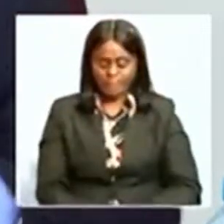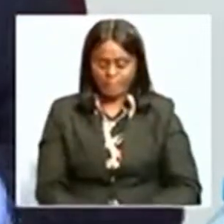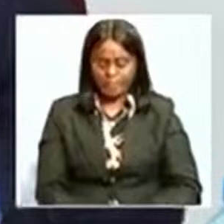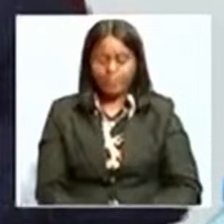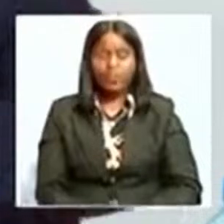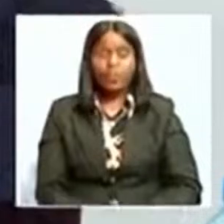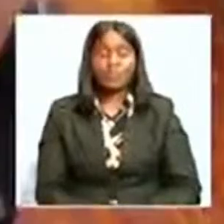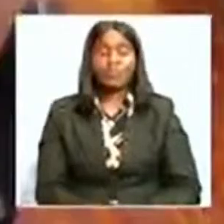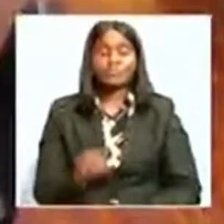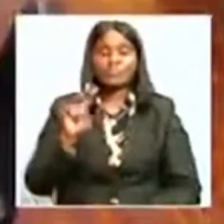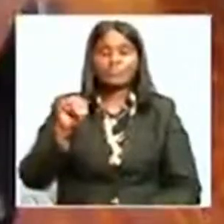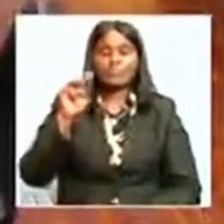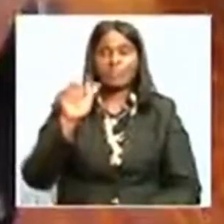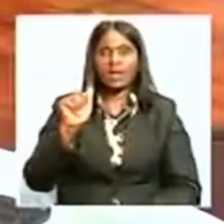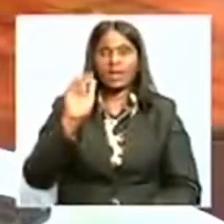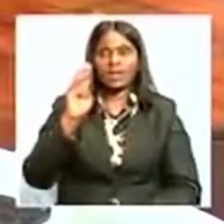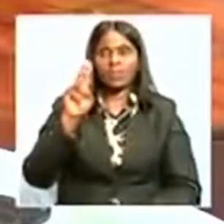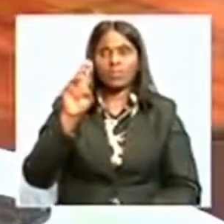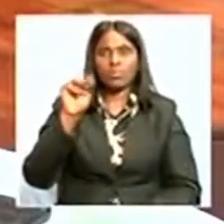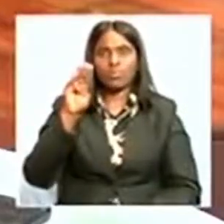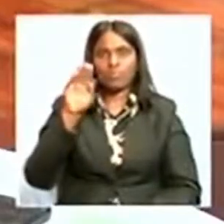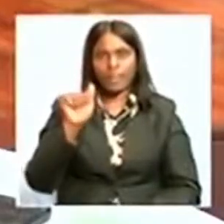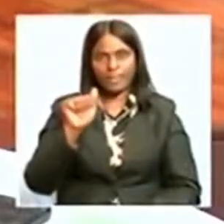Honorable Mabumba.